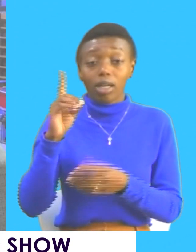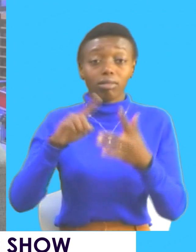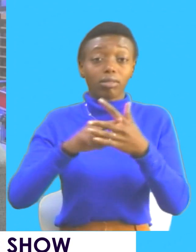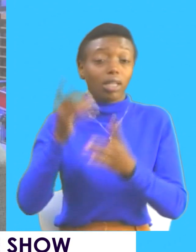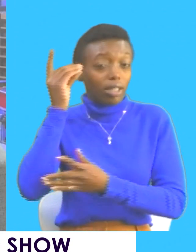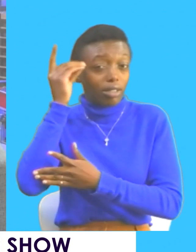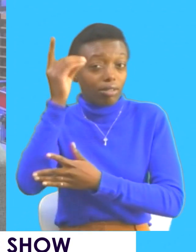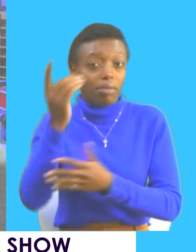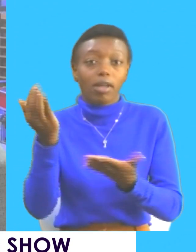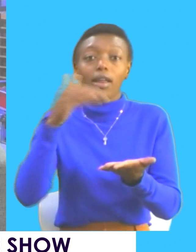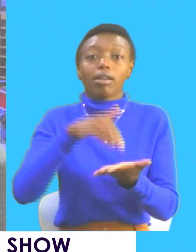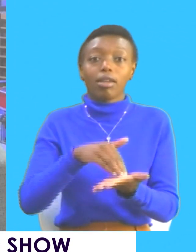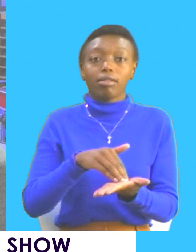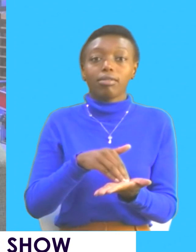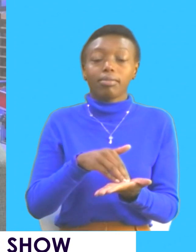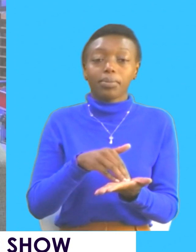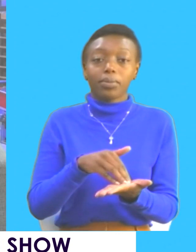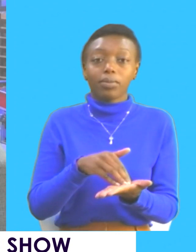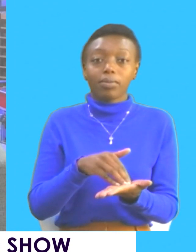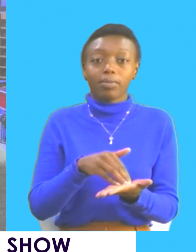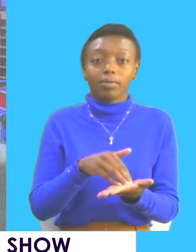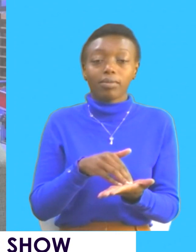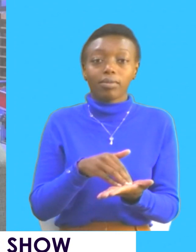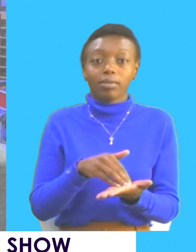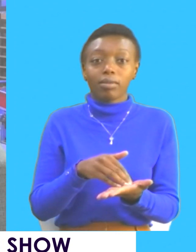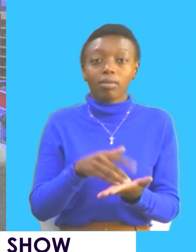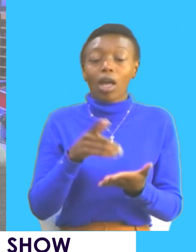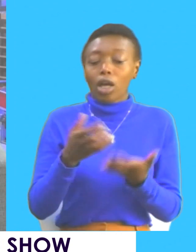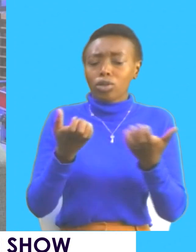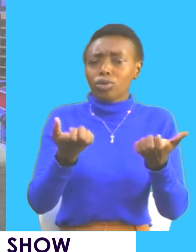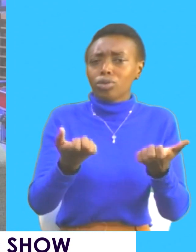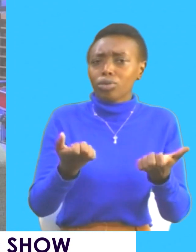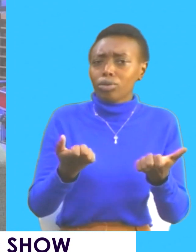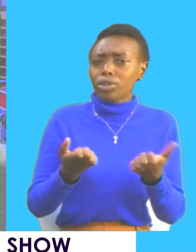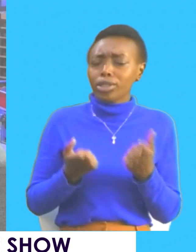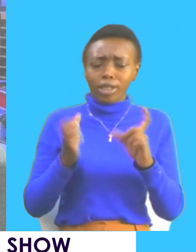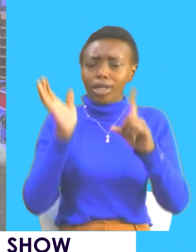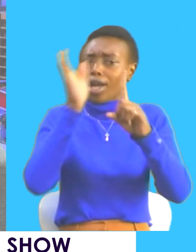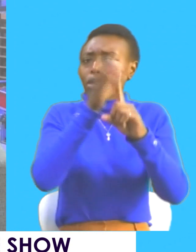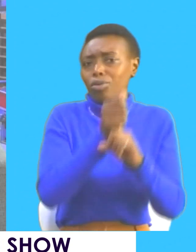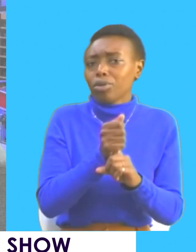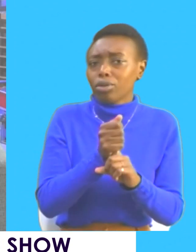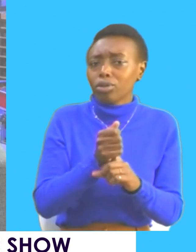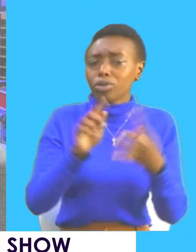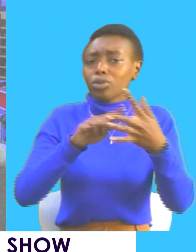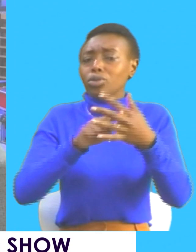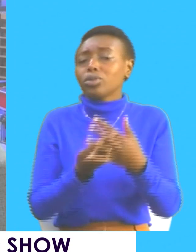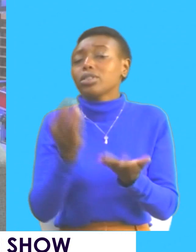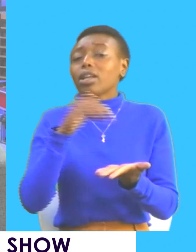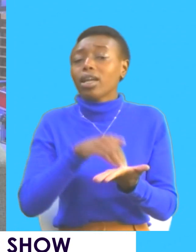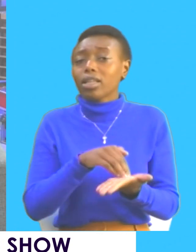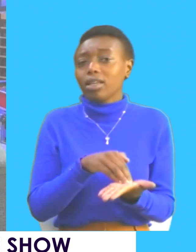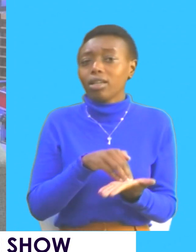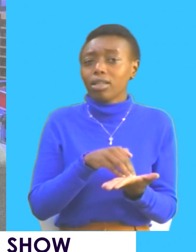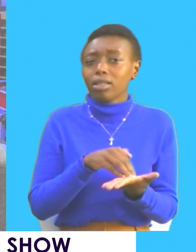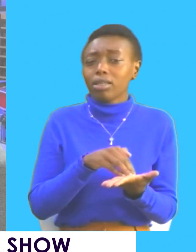do something in a day that will cause you to have a legacy forever. Just start where you are. Remove that block